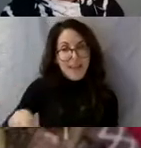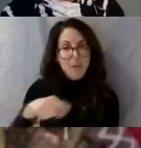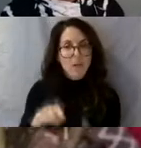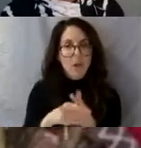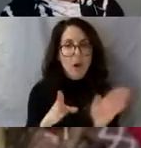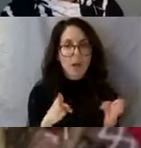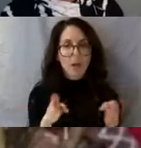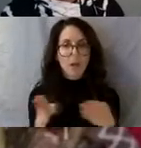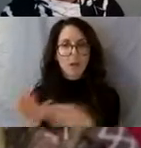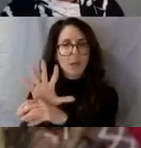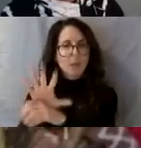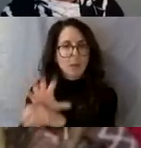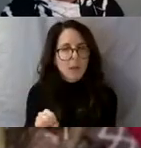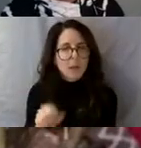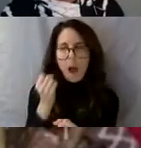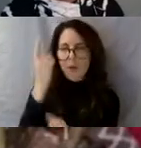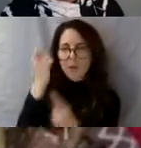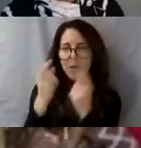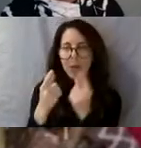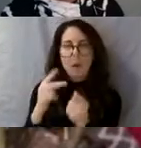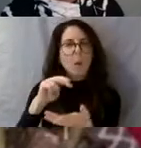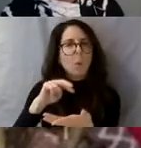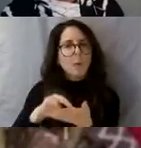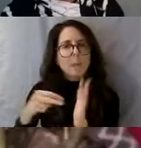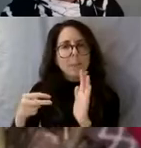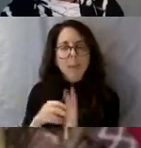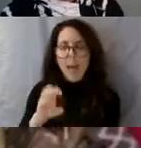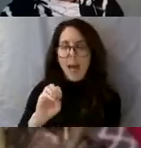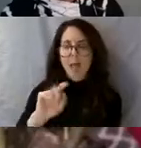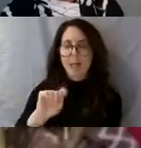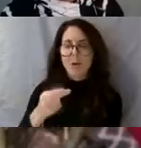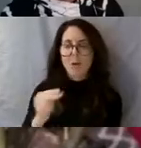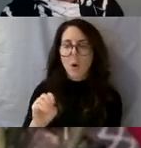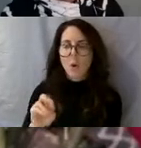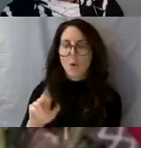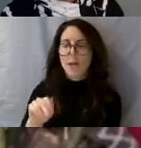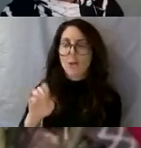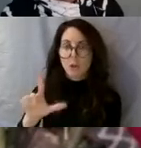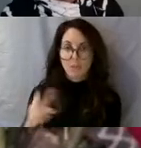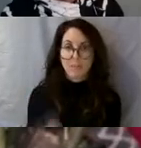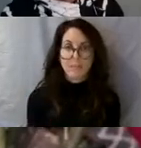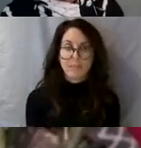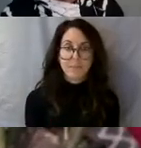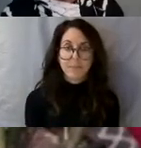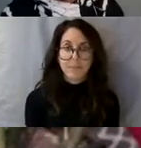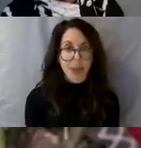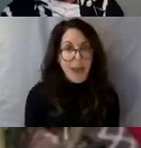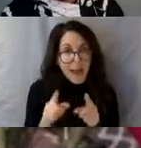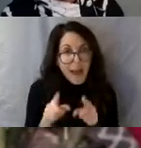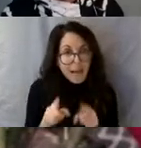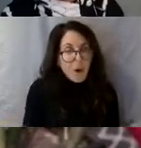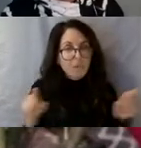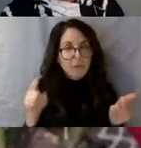and understanding about what it might mean to be ethno-racial? Have we strategically been thinking